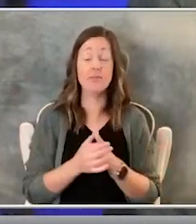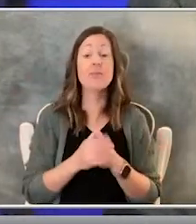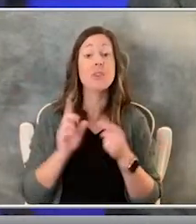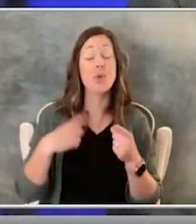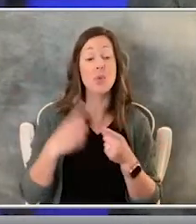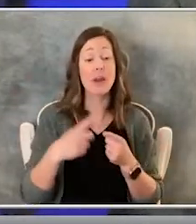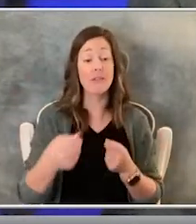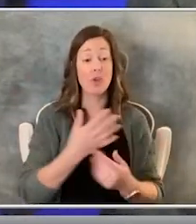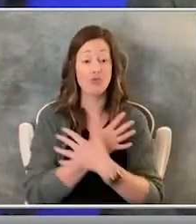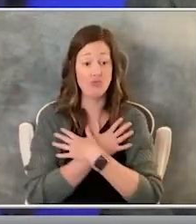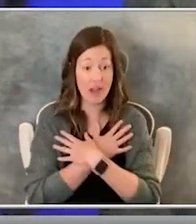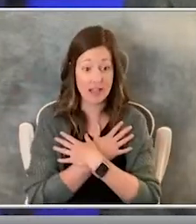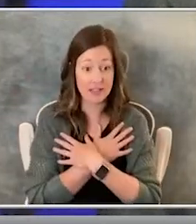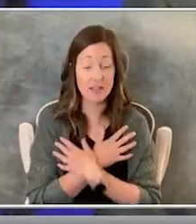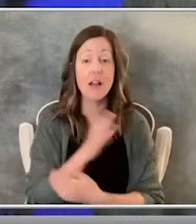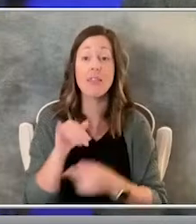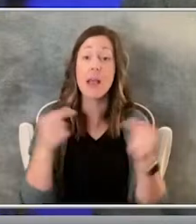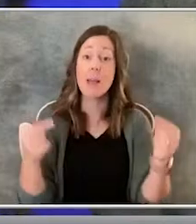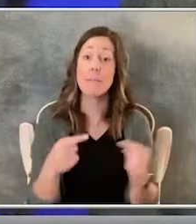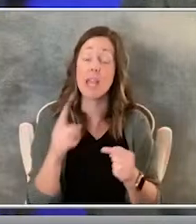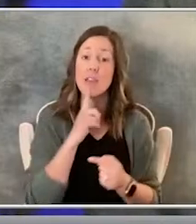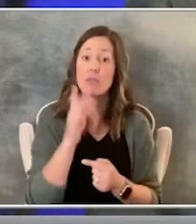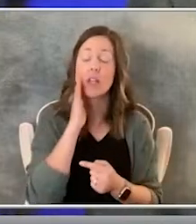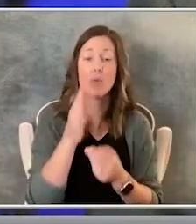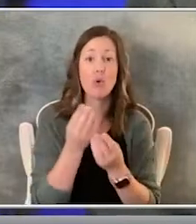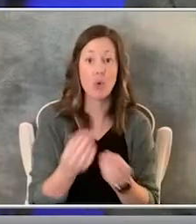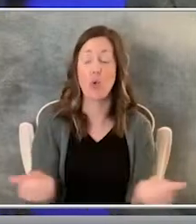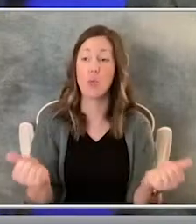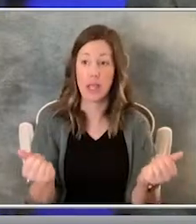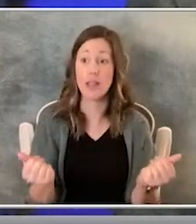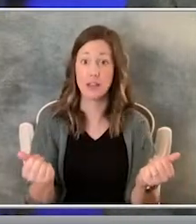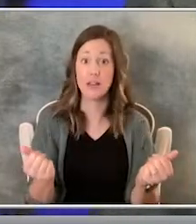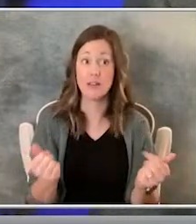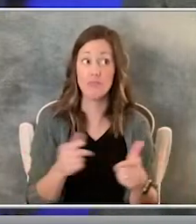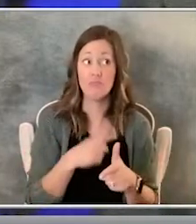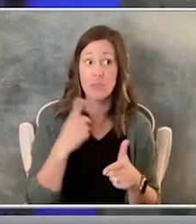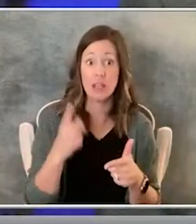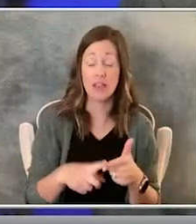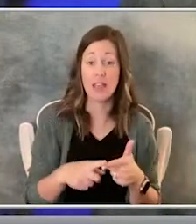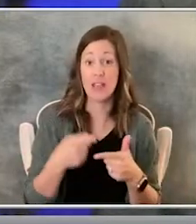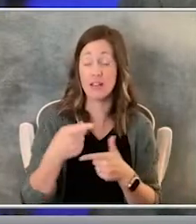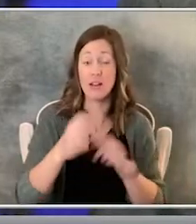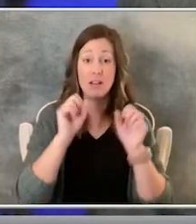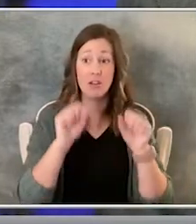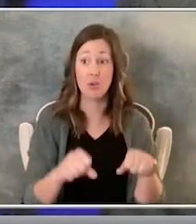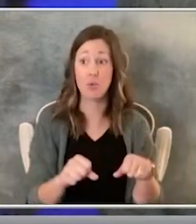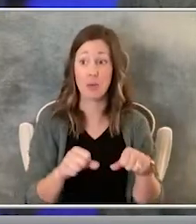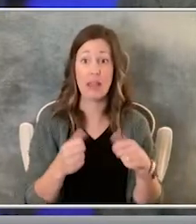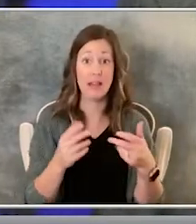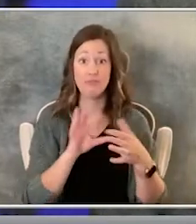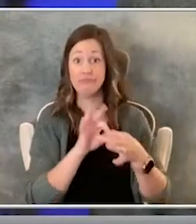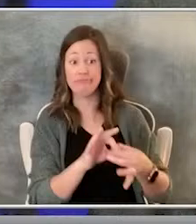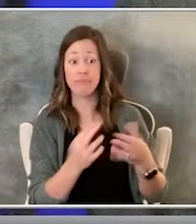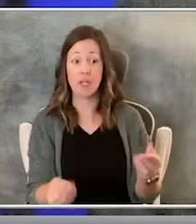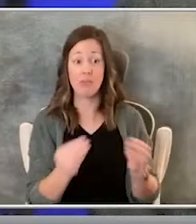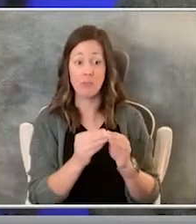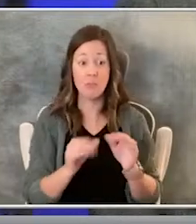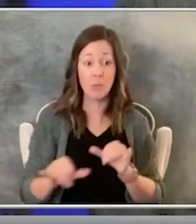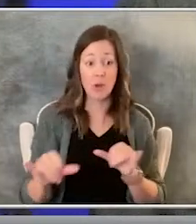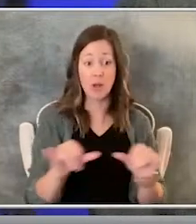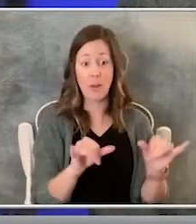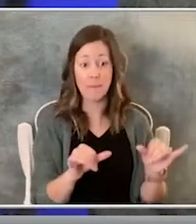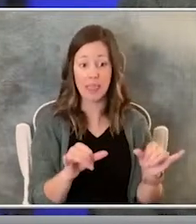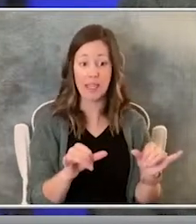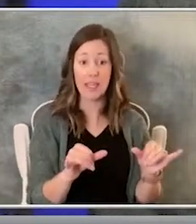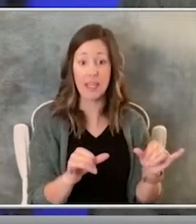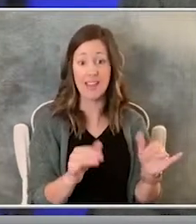it made of so it doesn't bend on the way or hit? So they used to be made very simply, like out of one material, so, you know, a type